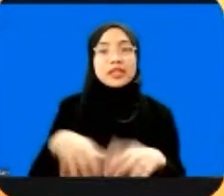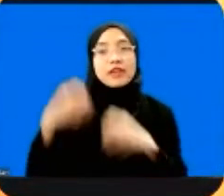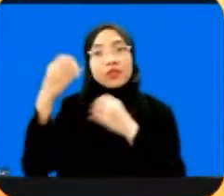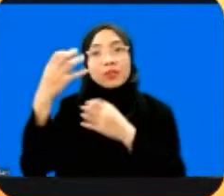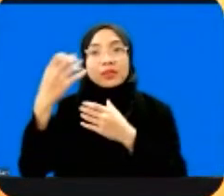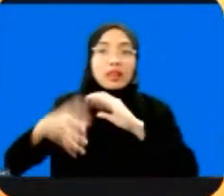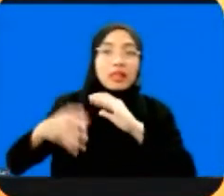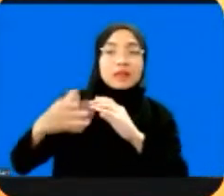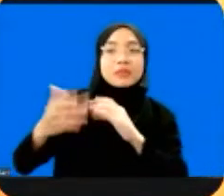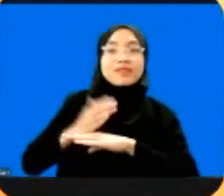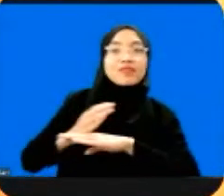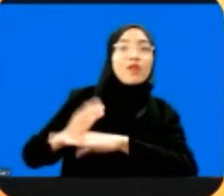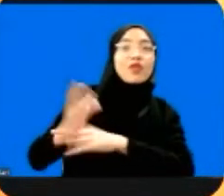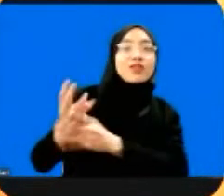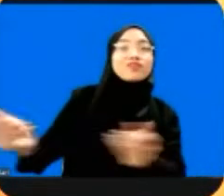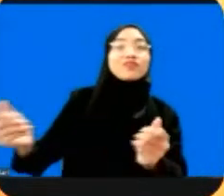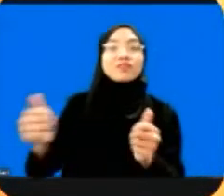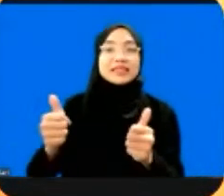can.